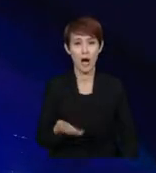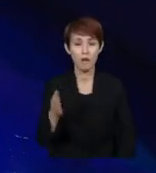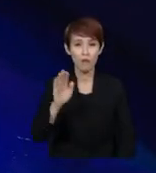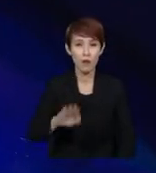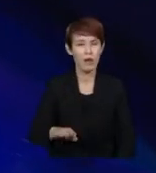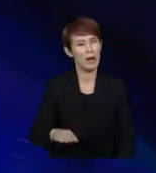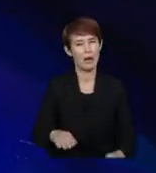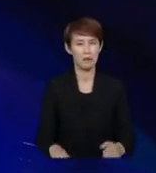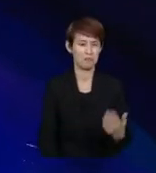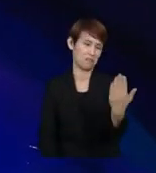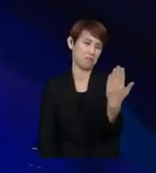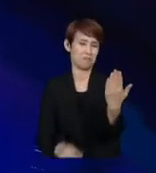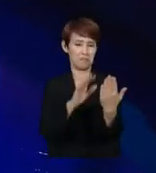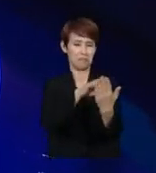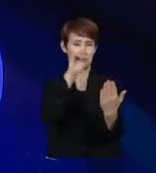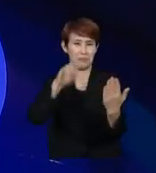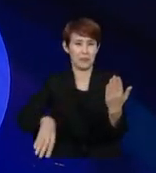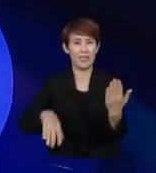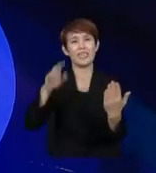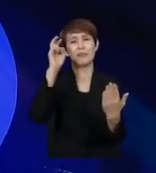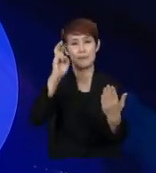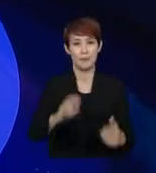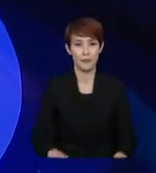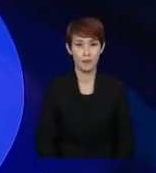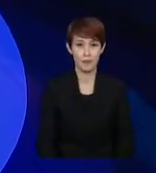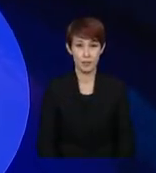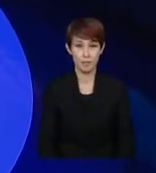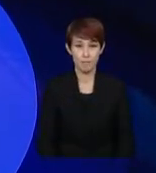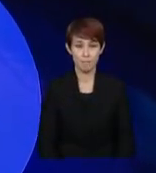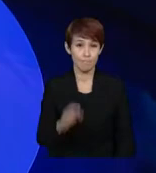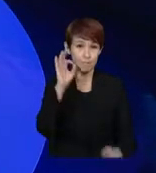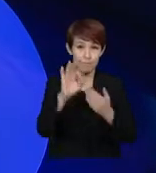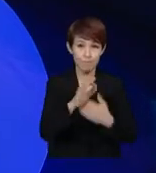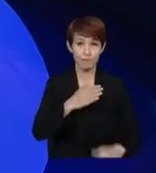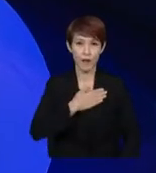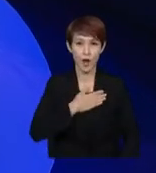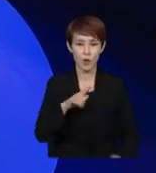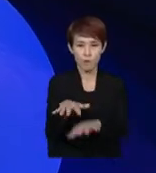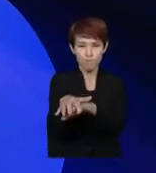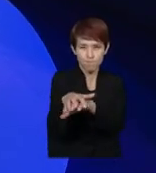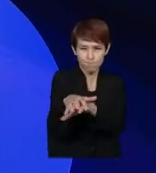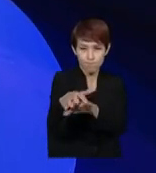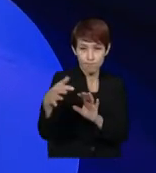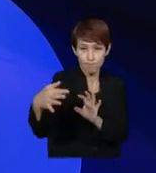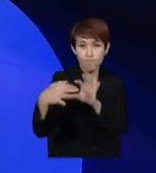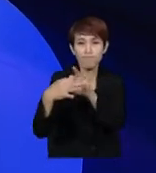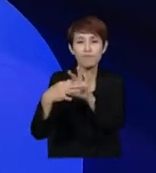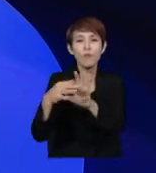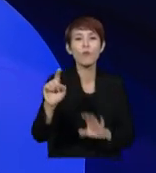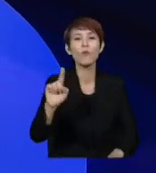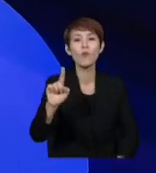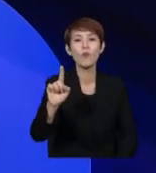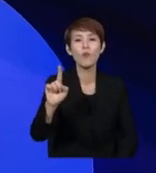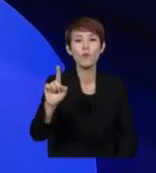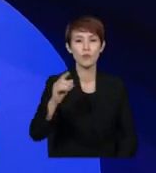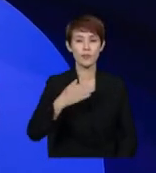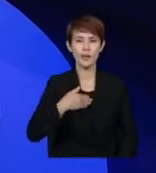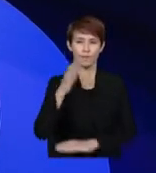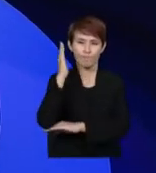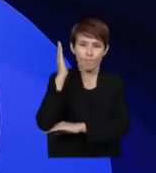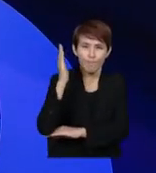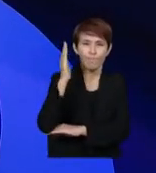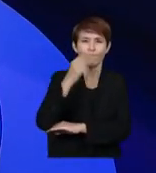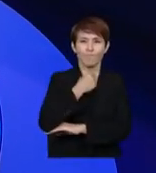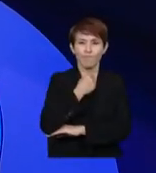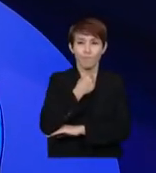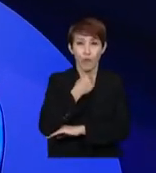somehow connect to organizations which multiply my message, the exercise